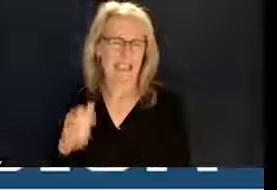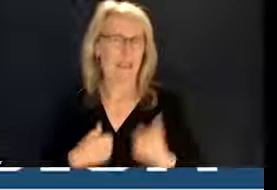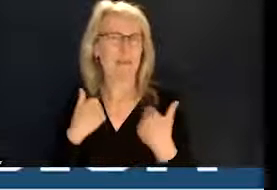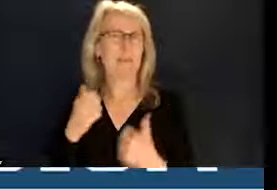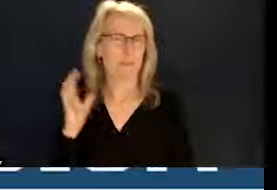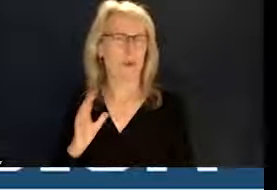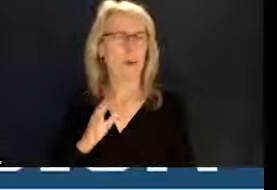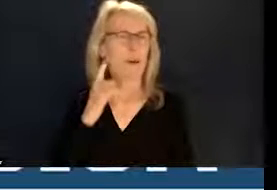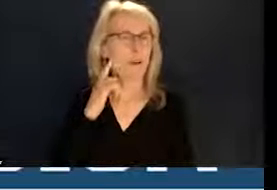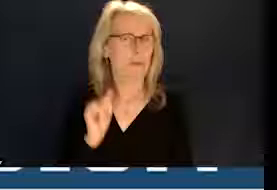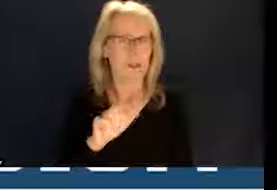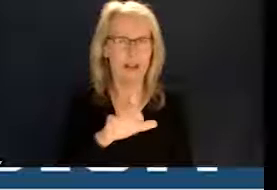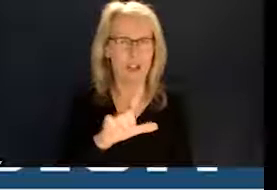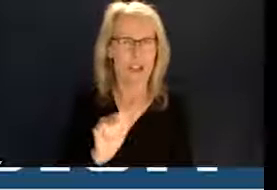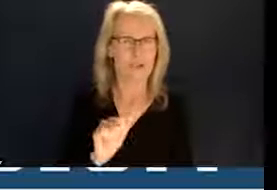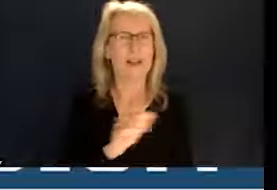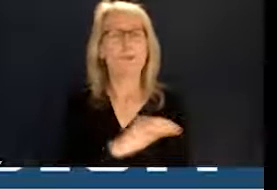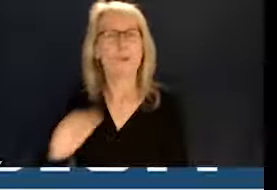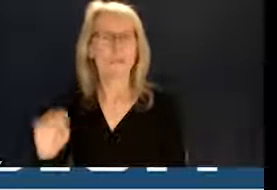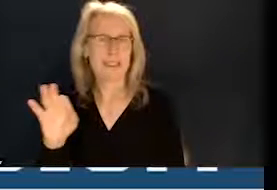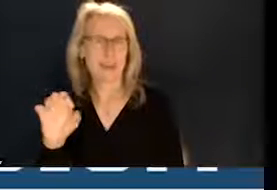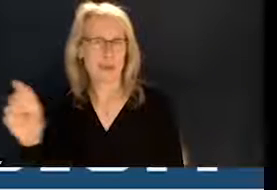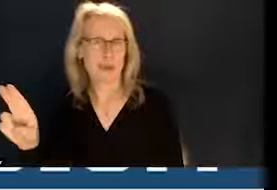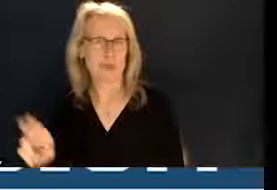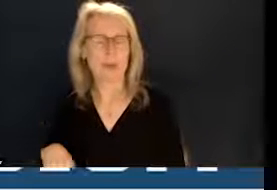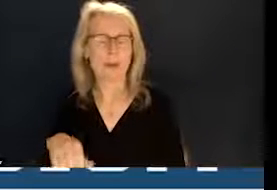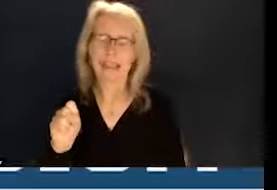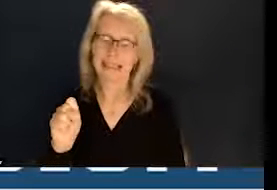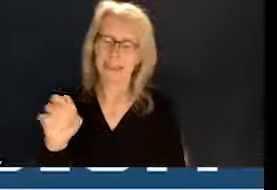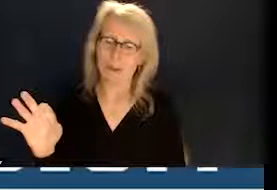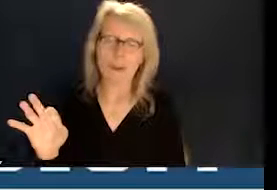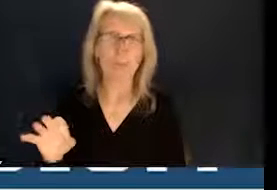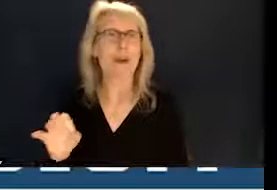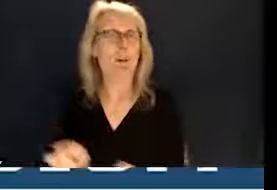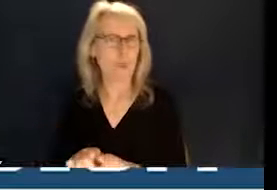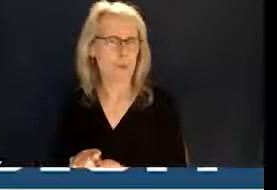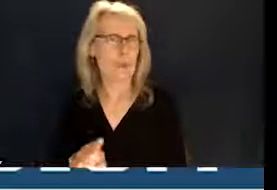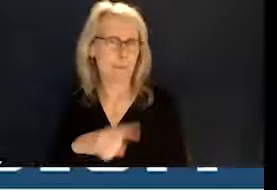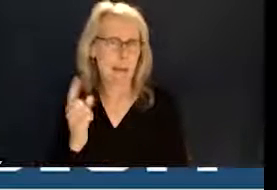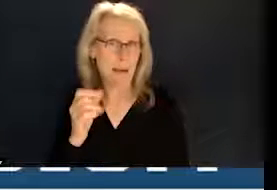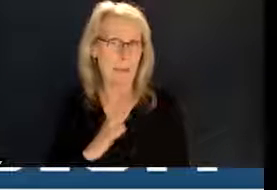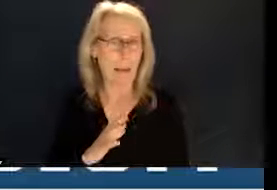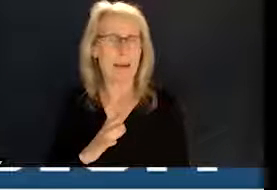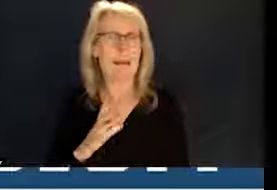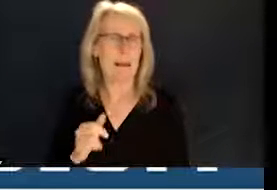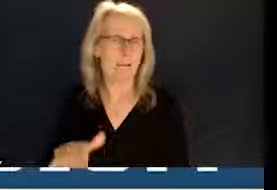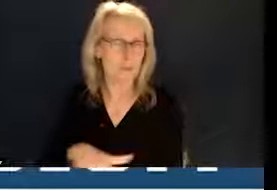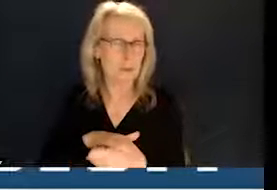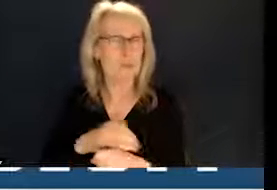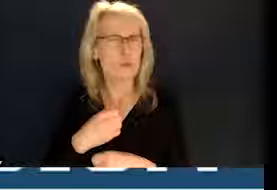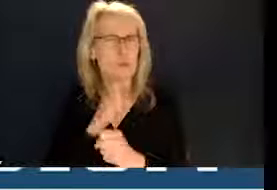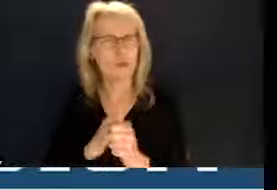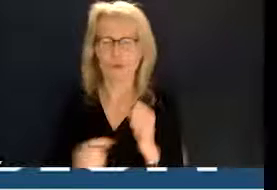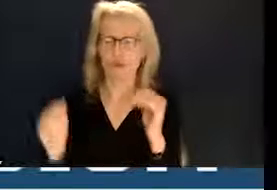Area, Schell weaves his lived experiences as a Black man and Californian to co-produce justice and